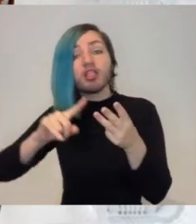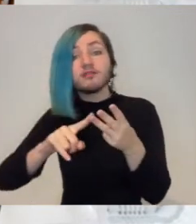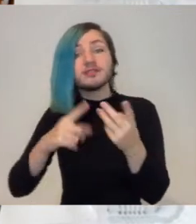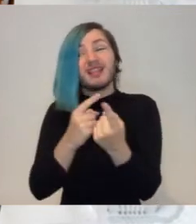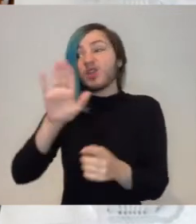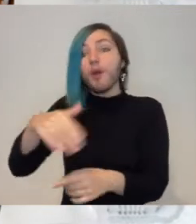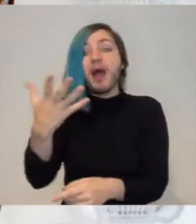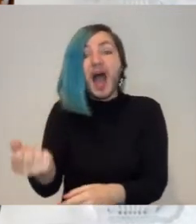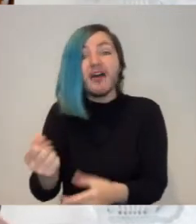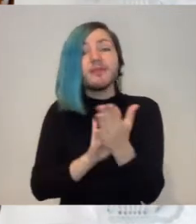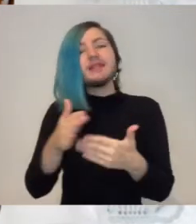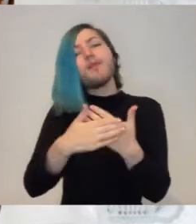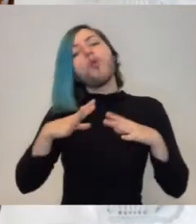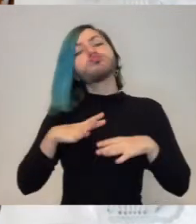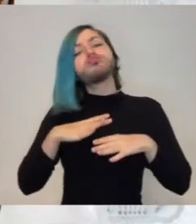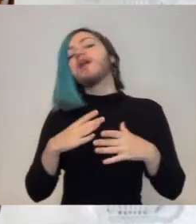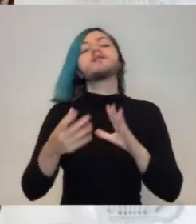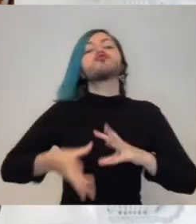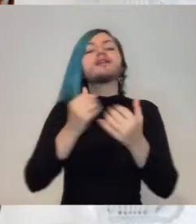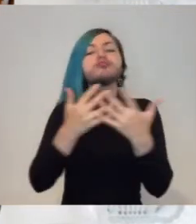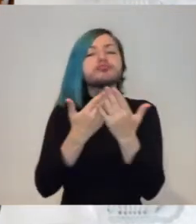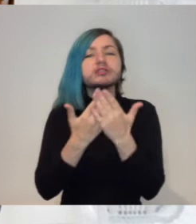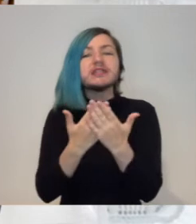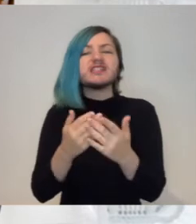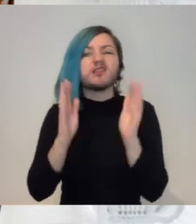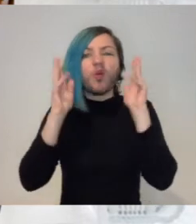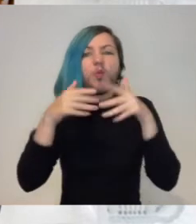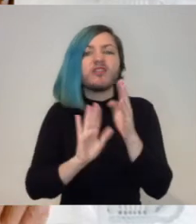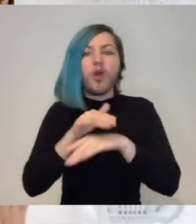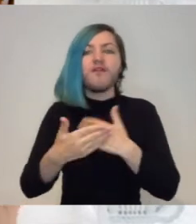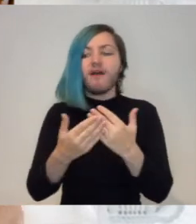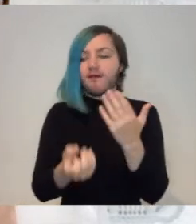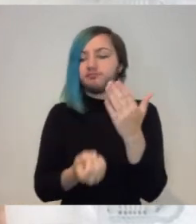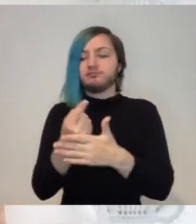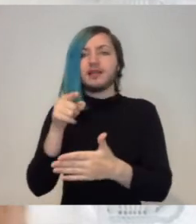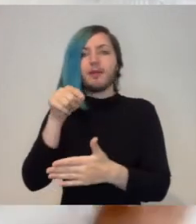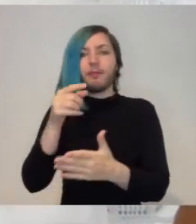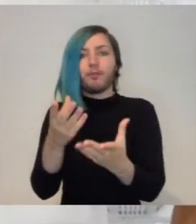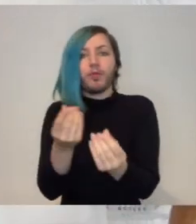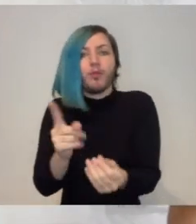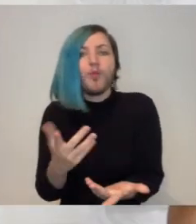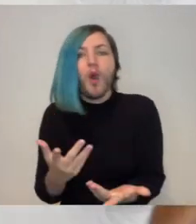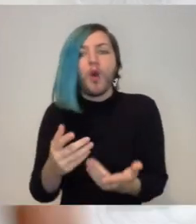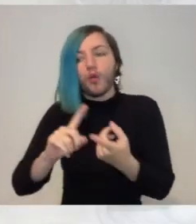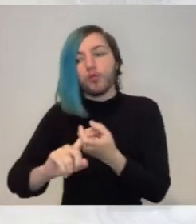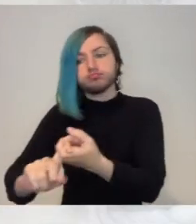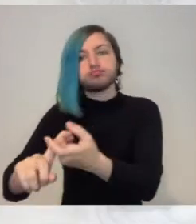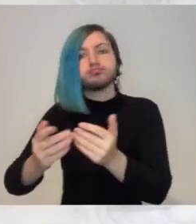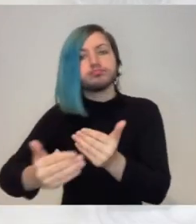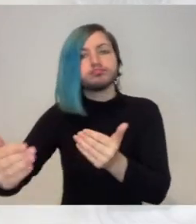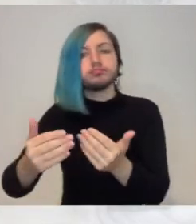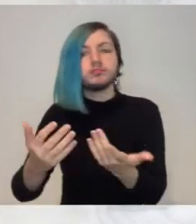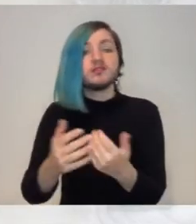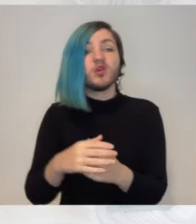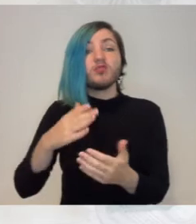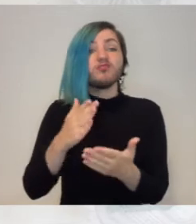about making lots of studies and not being precious about the outcomes. So the only other thing you'll need is some brushes and some